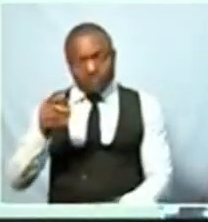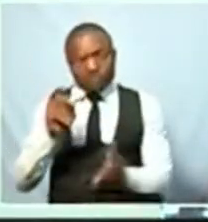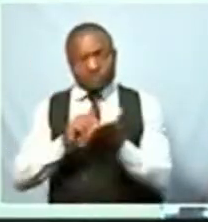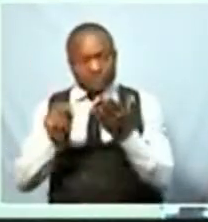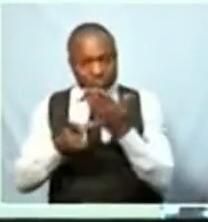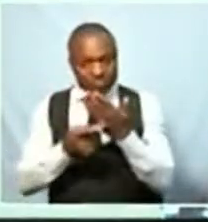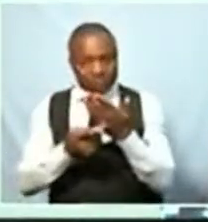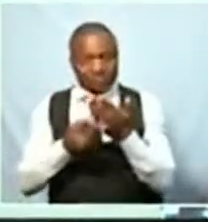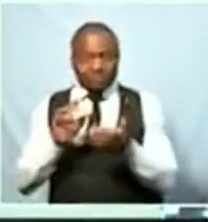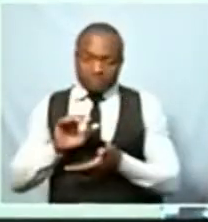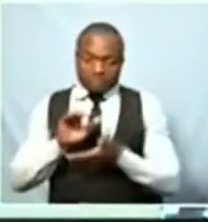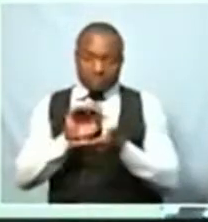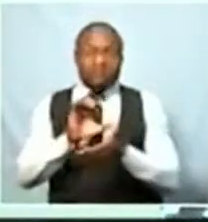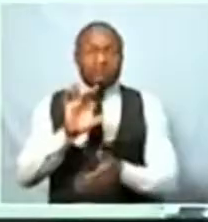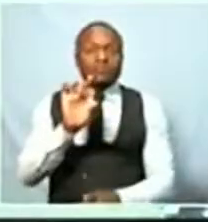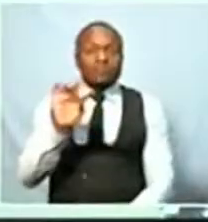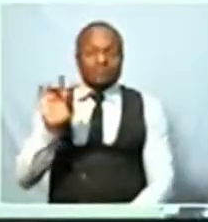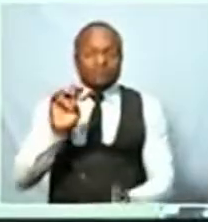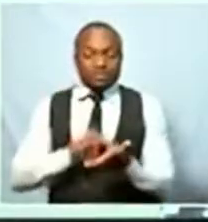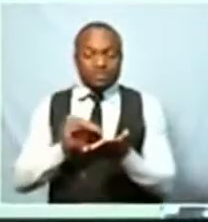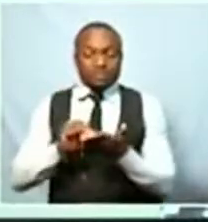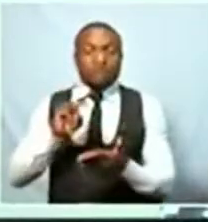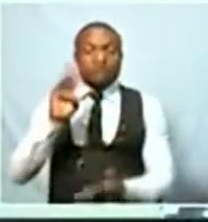allocation from